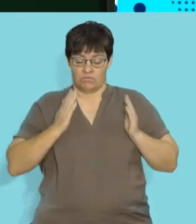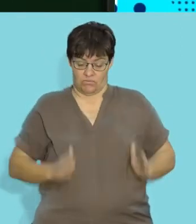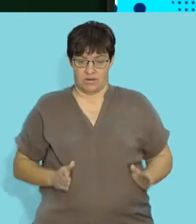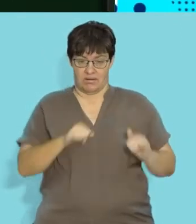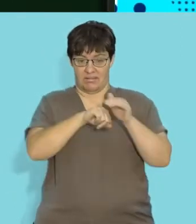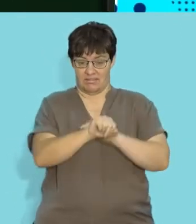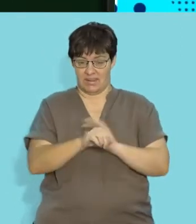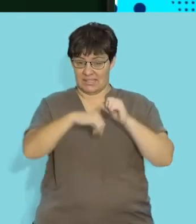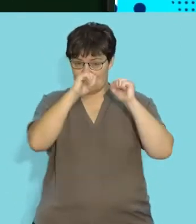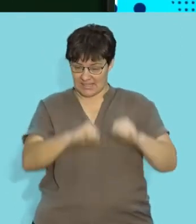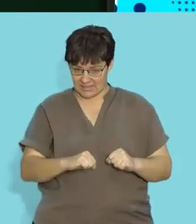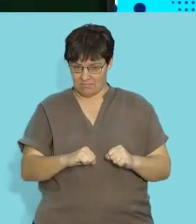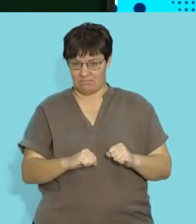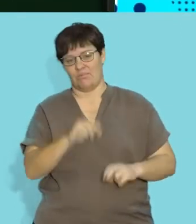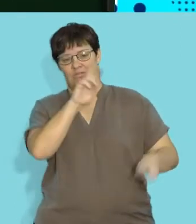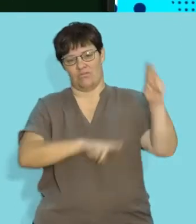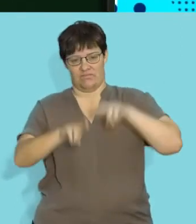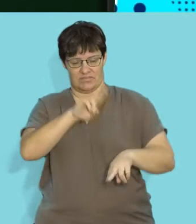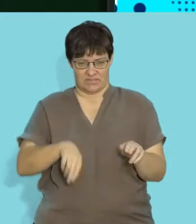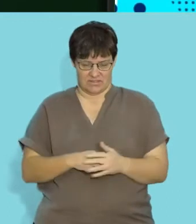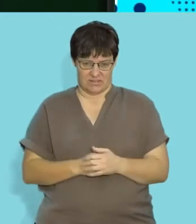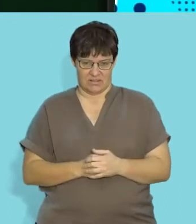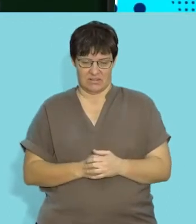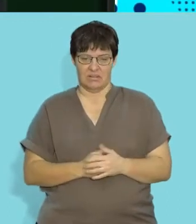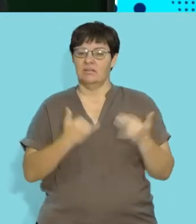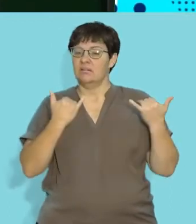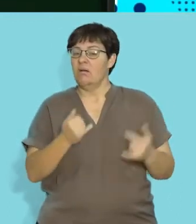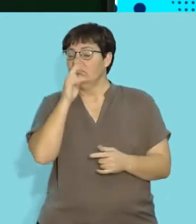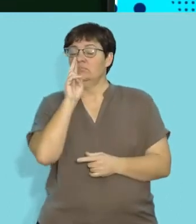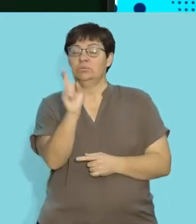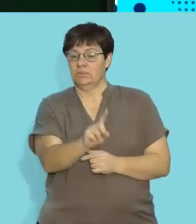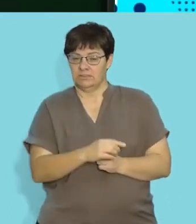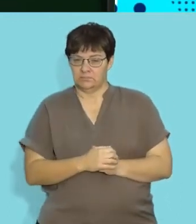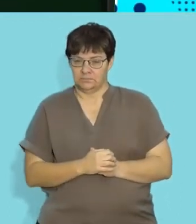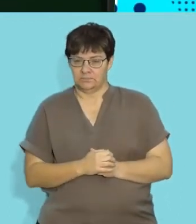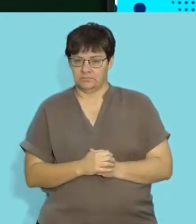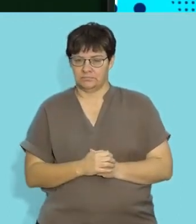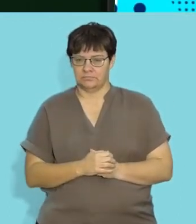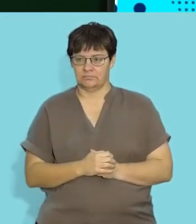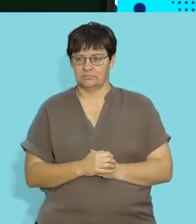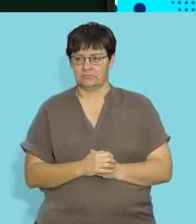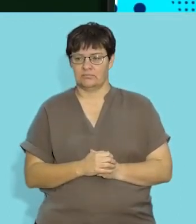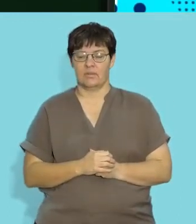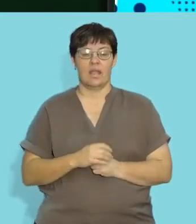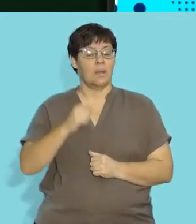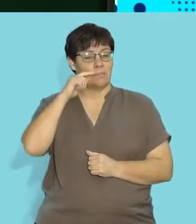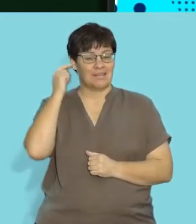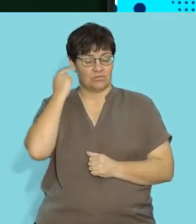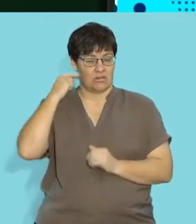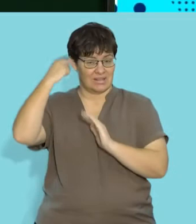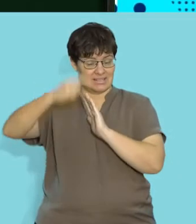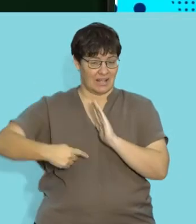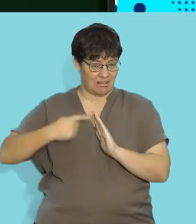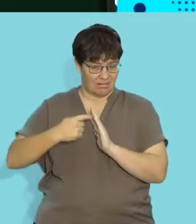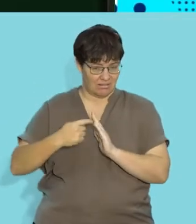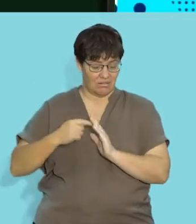system. In this segment, we're going to focus on the menstrual cycle and the ovulation and the